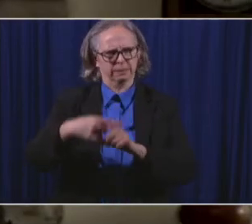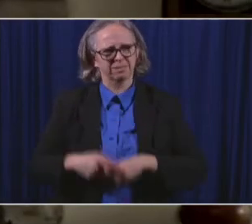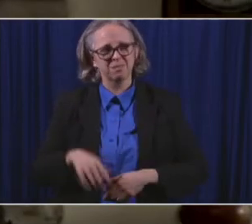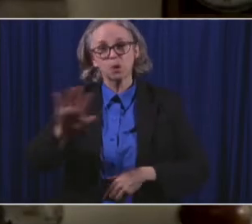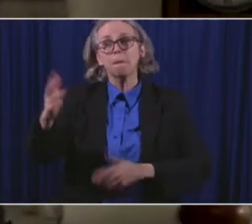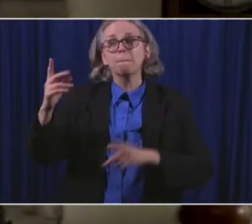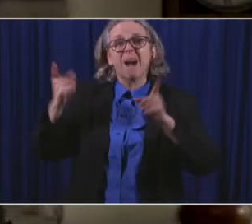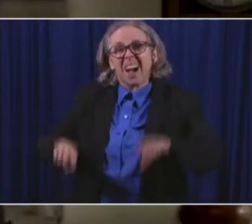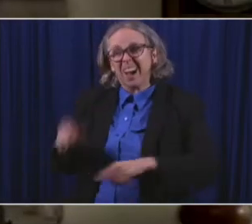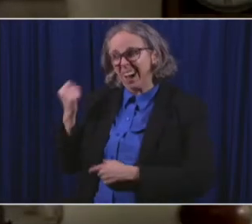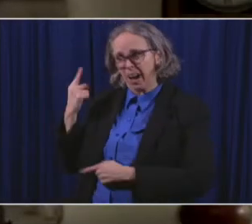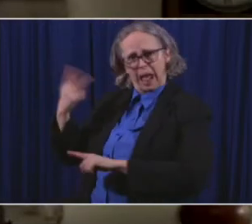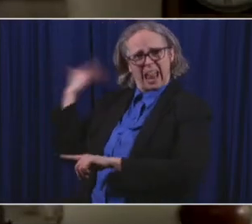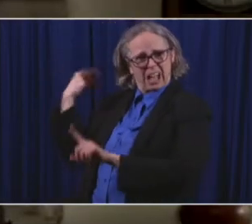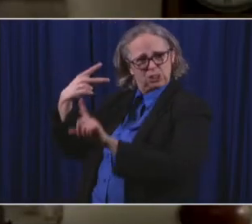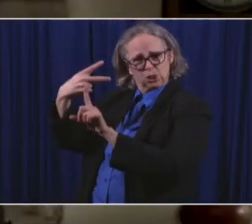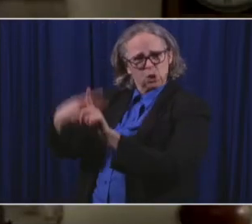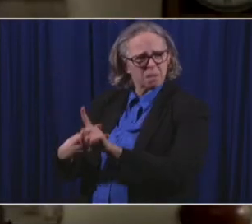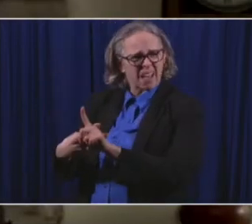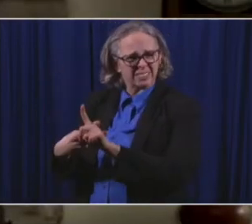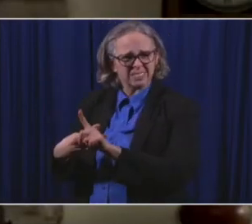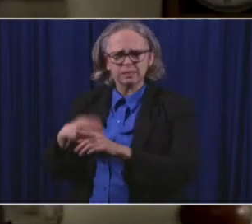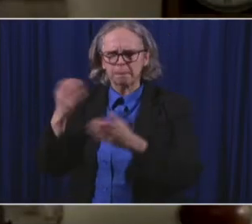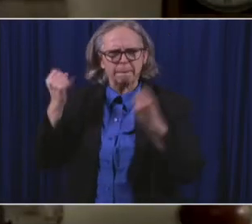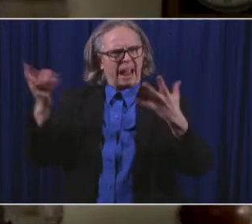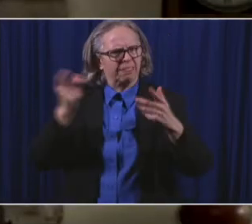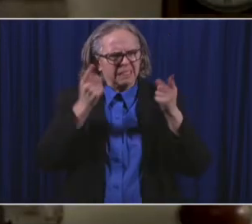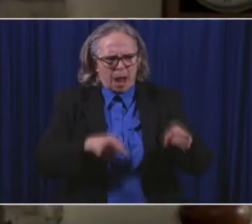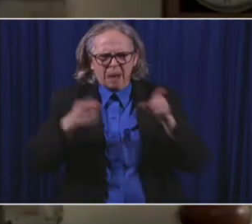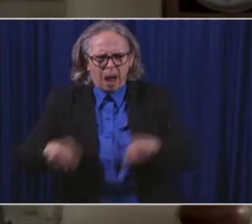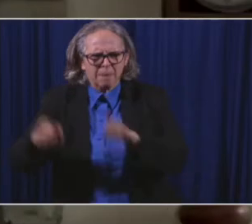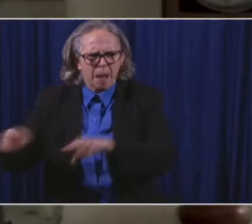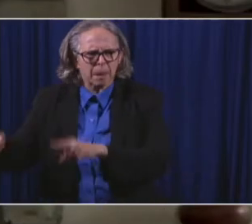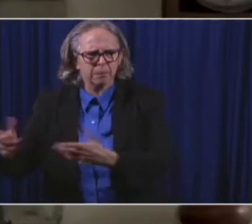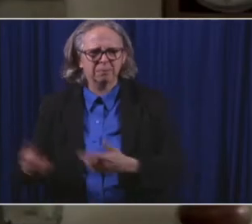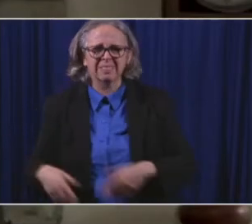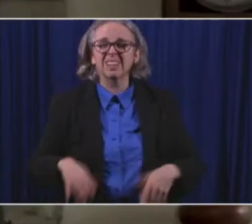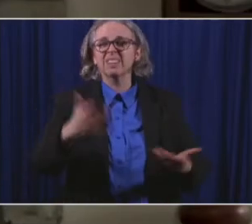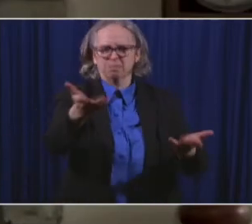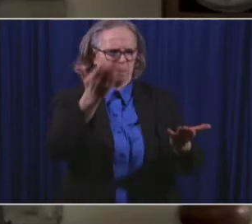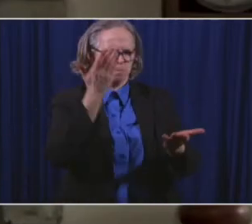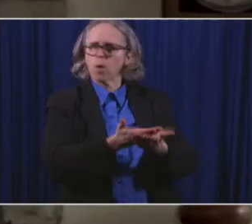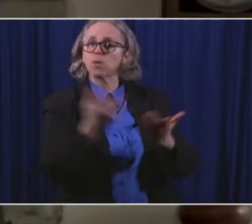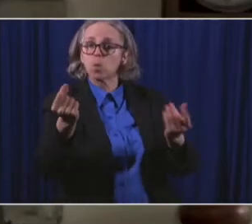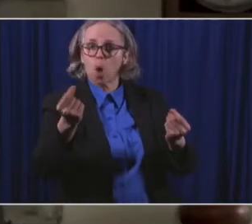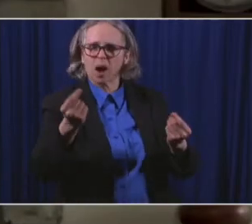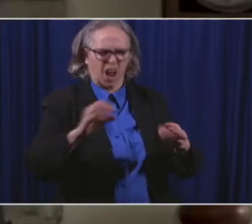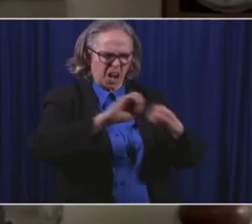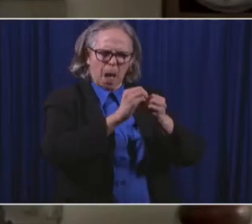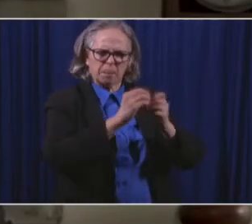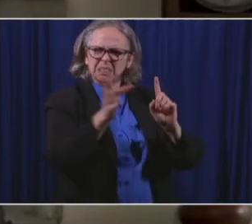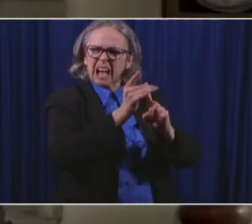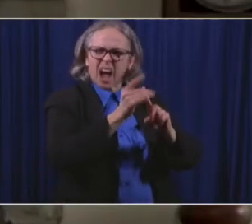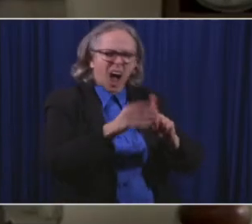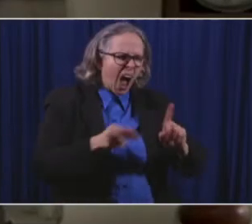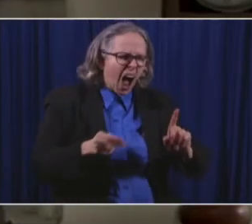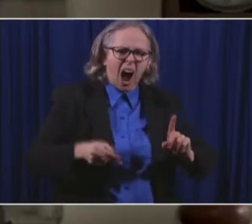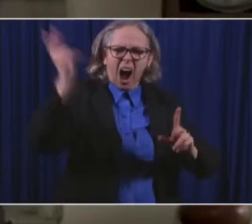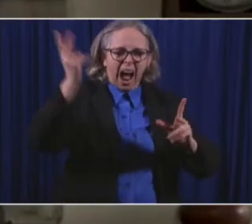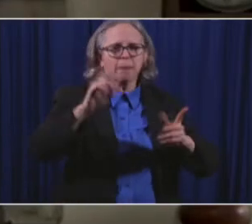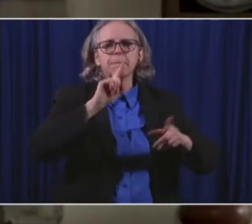Our cases, number one, have skyrocketed. We have many, many, many positive people throughout the state. We have been